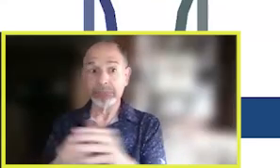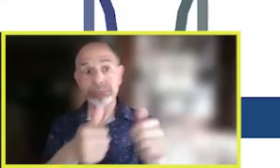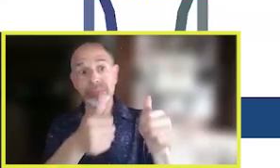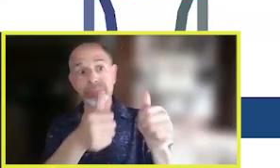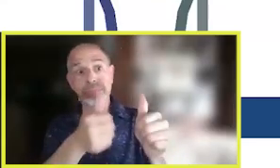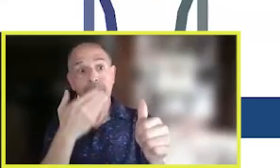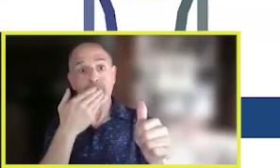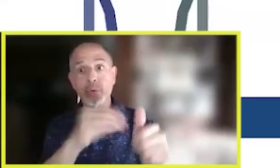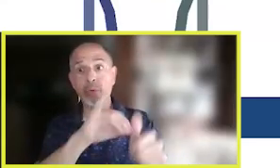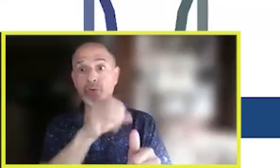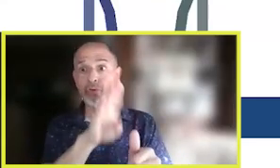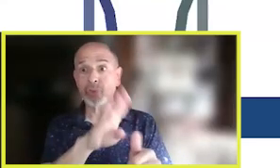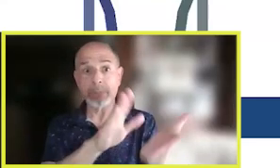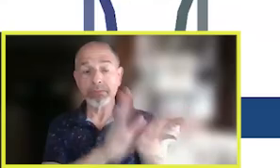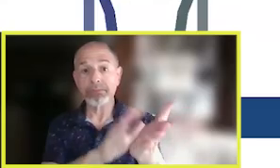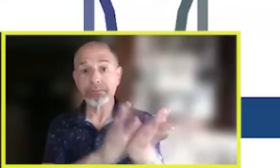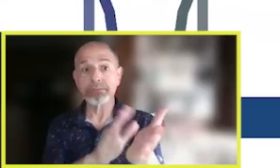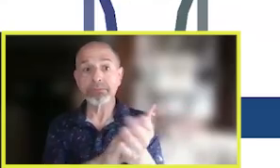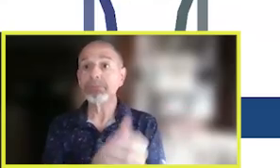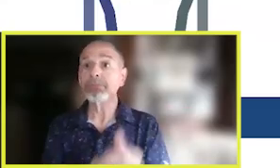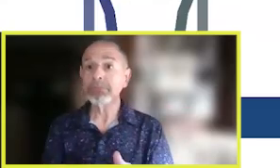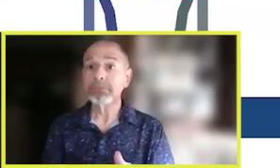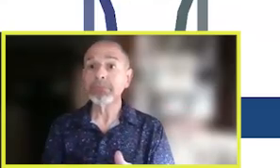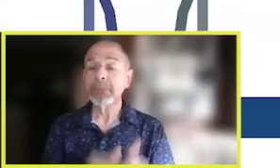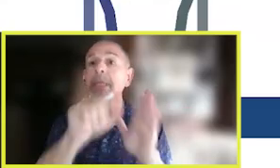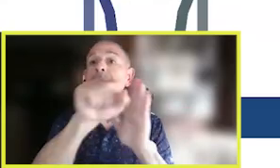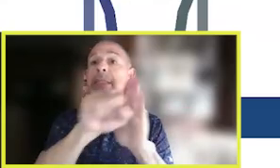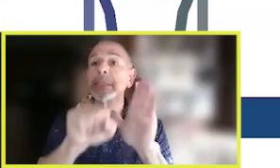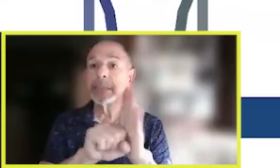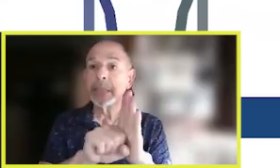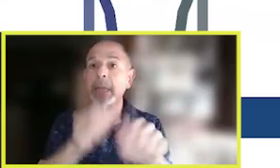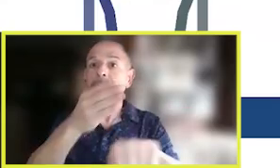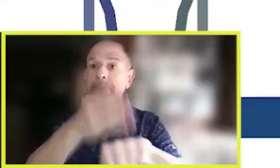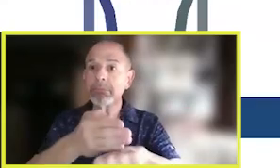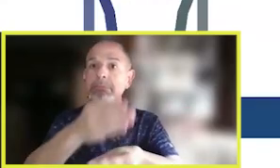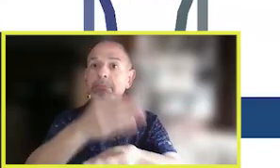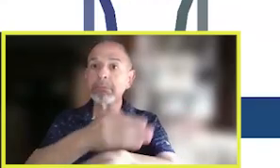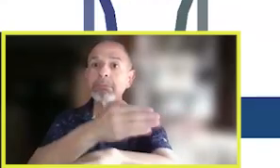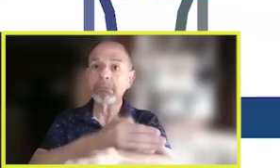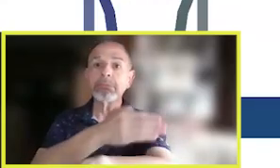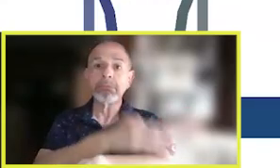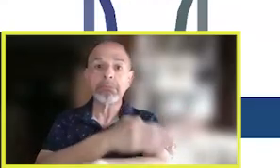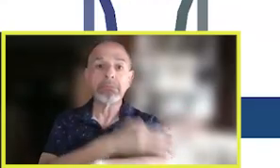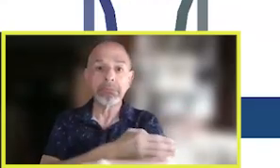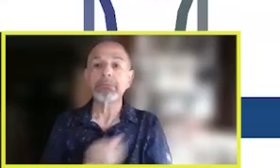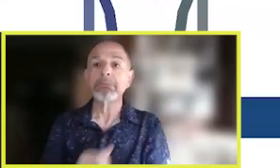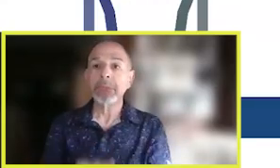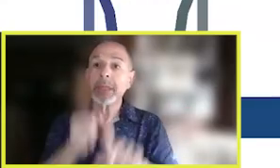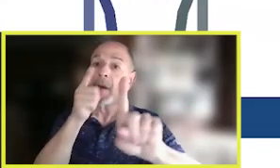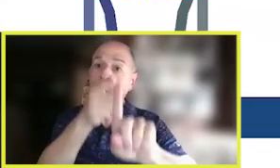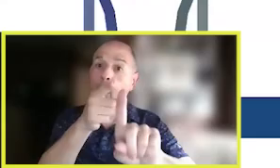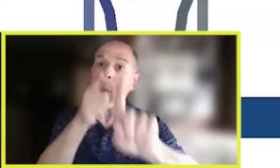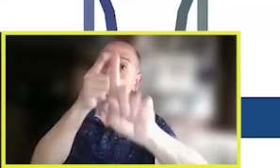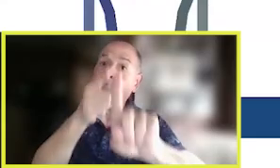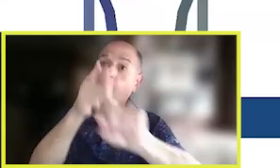This means that the state has made strong progress in all the tasks that were identified in the